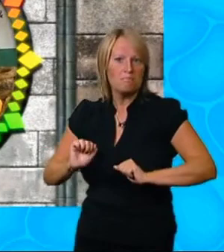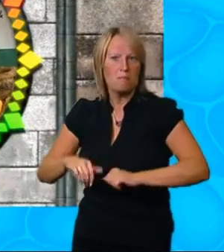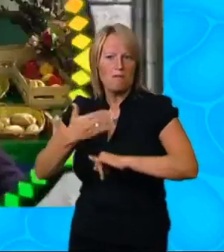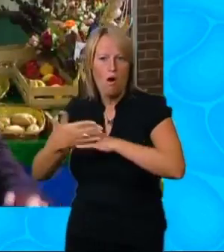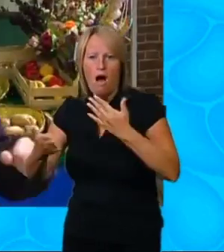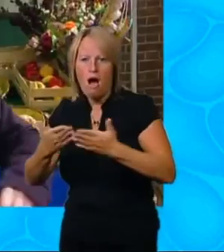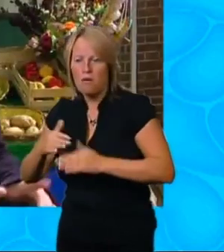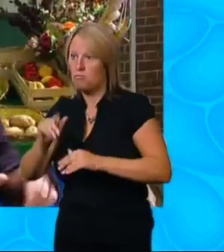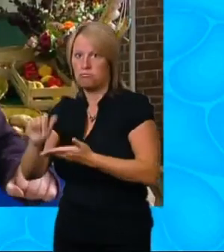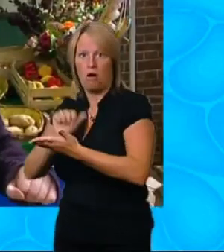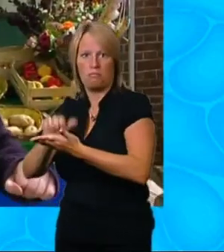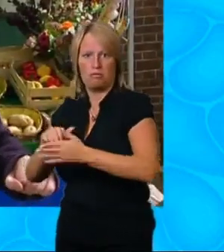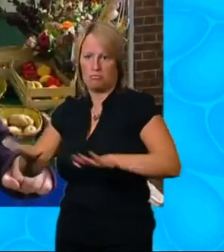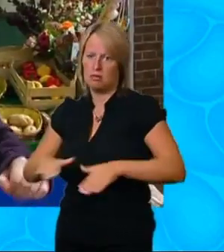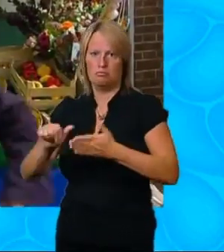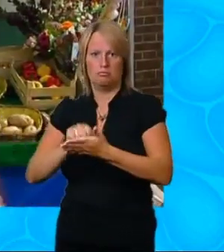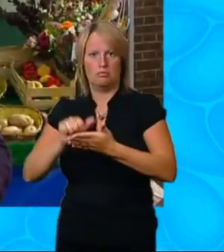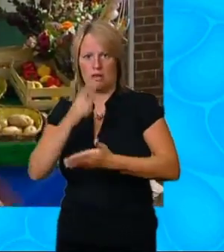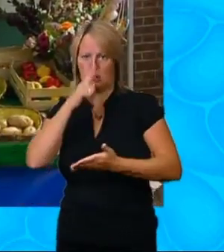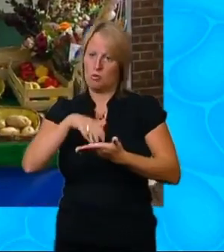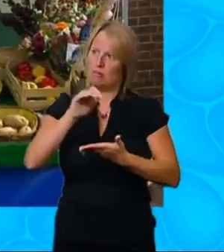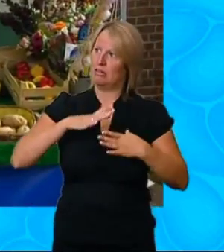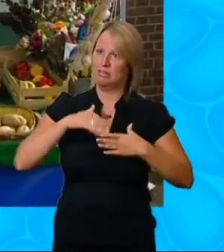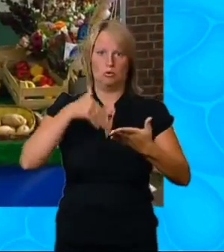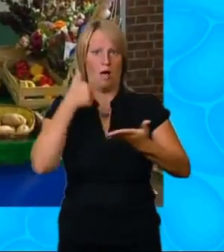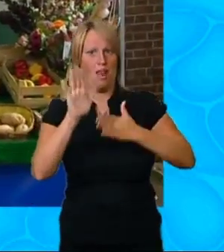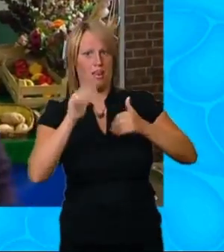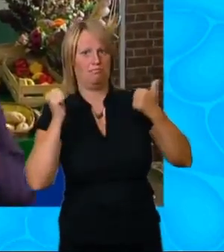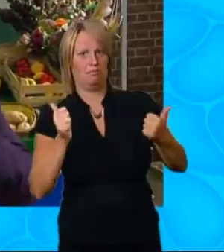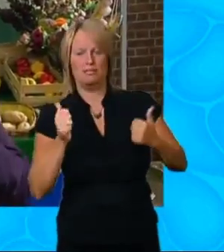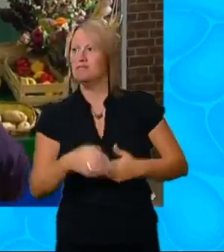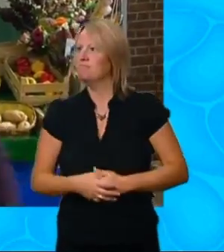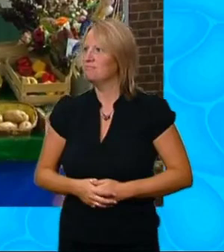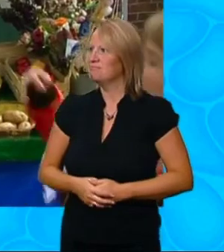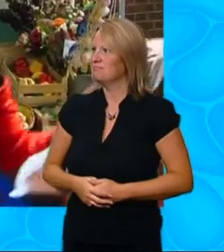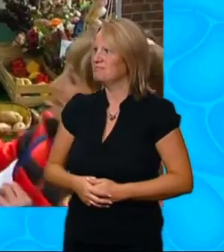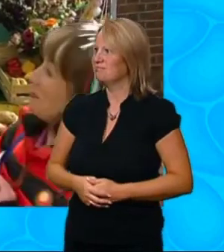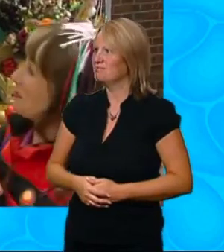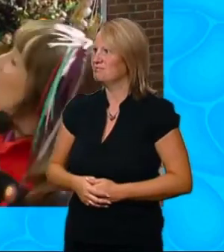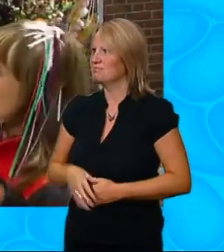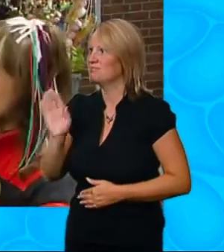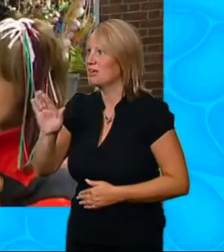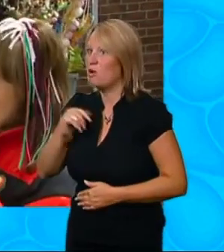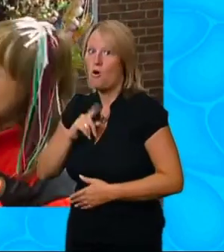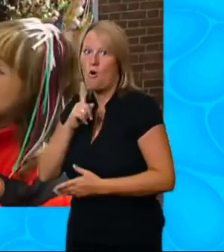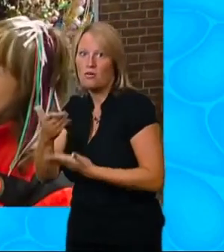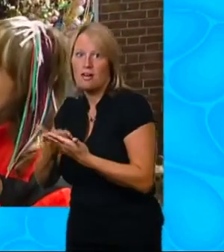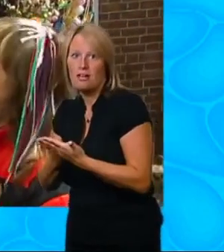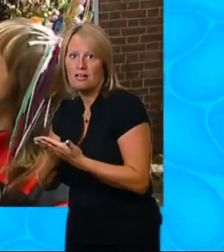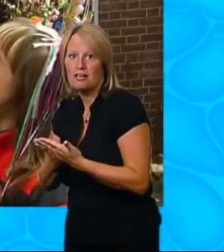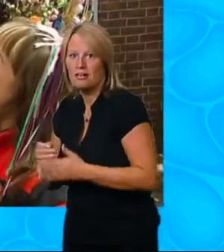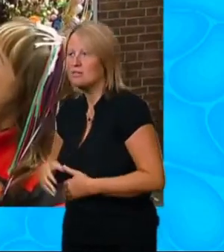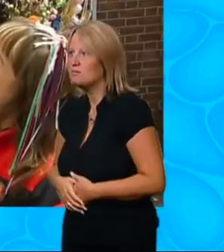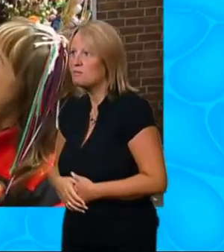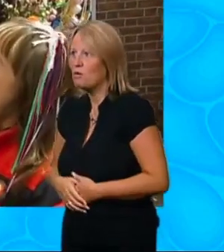song. Everything in its proper place. Looking swell and ready to sell. Rudy, my order.